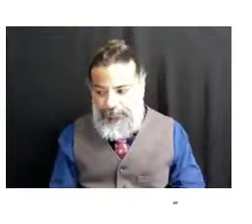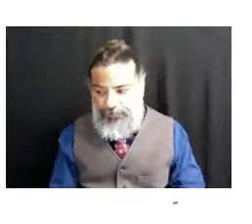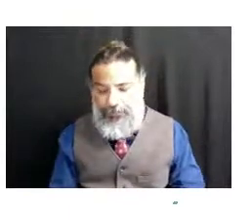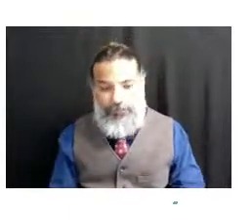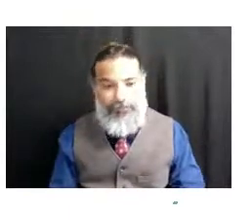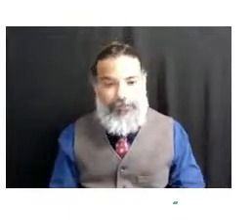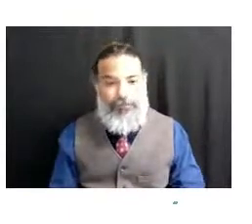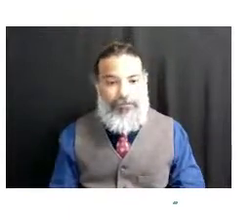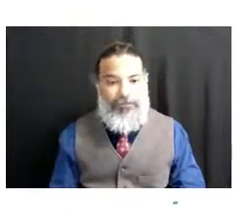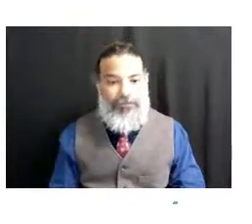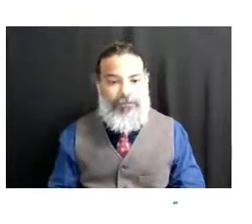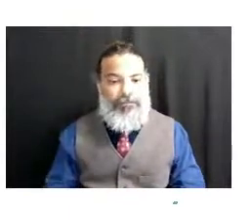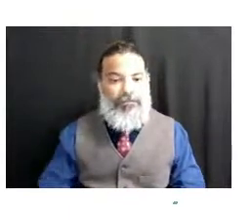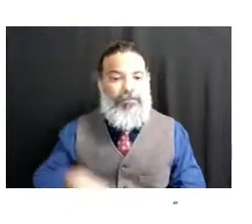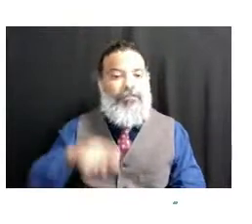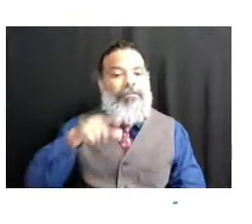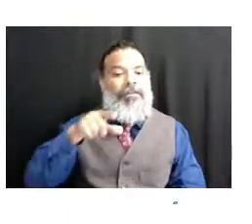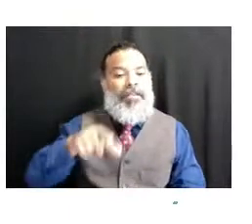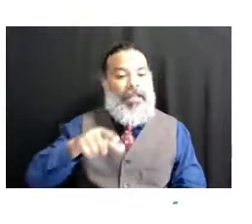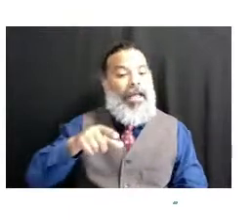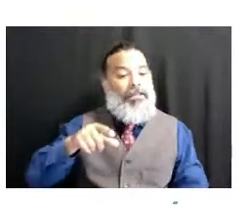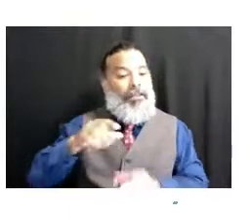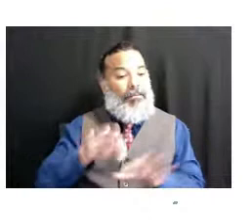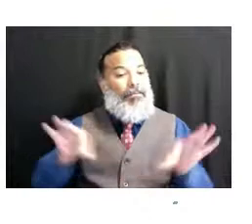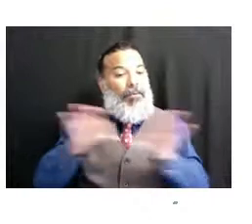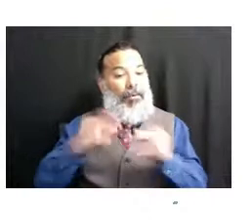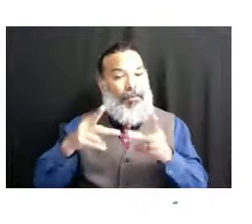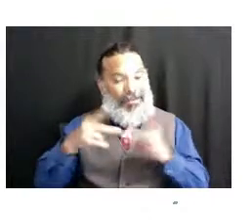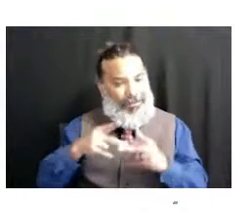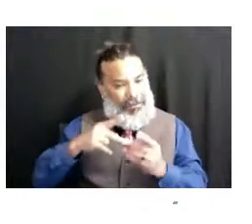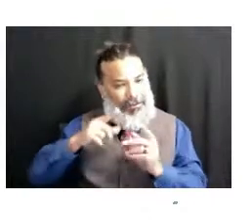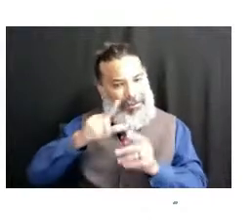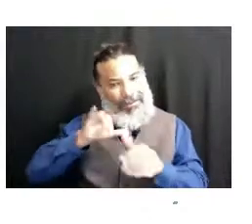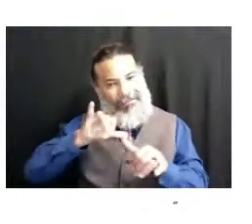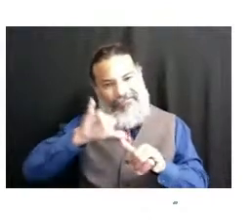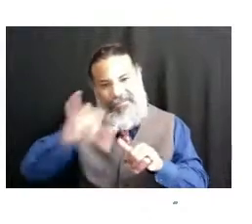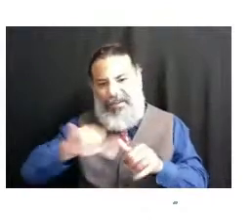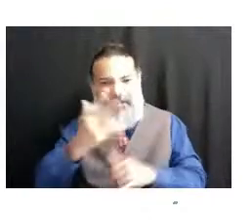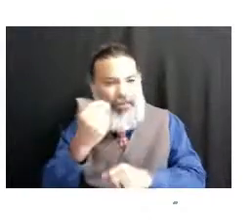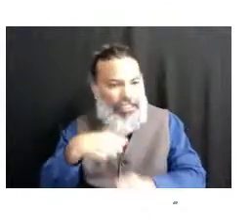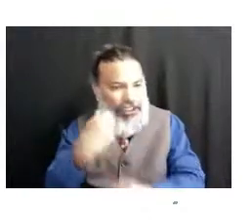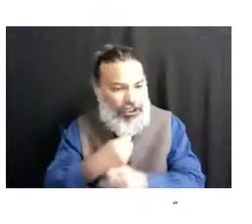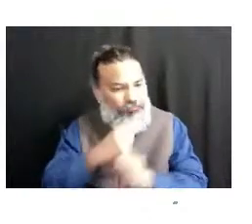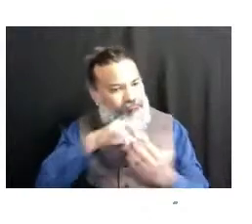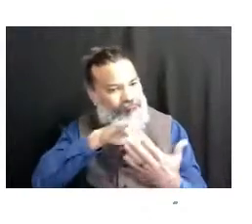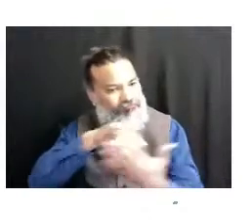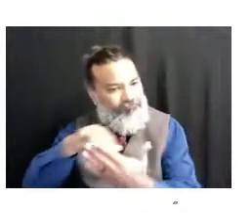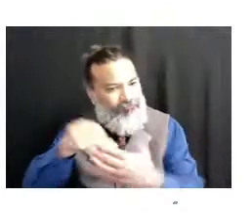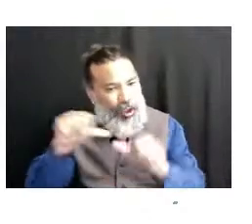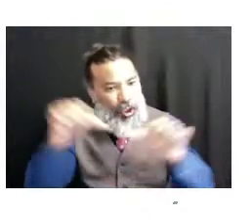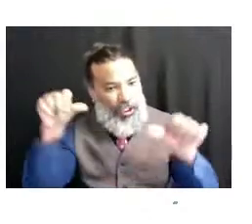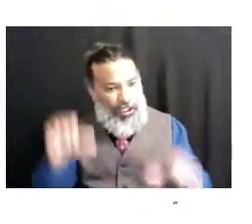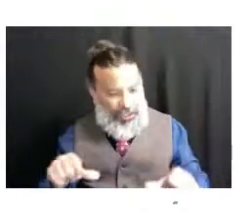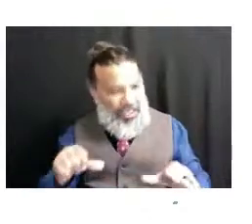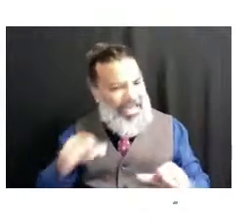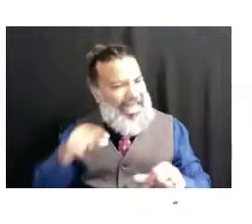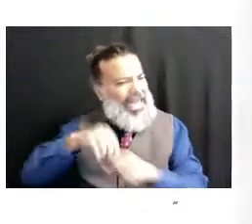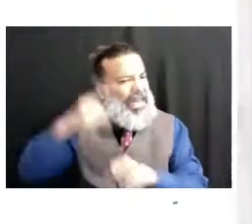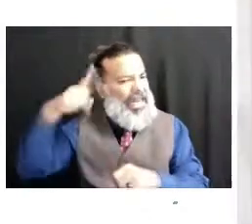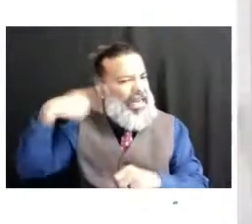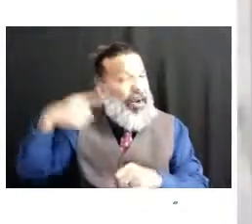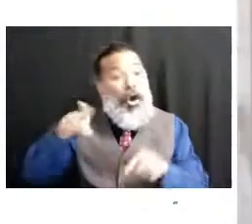London's important. He lived there for 13 years. He studied architecture. He also studied